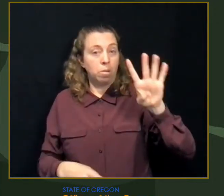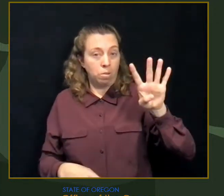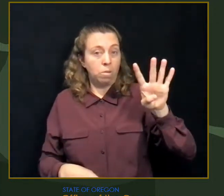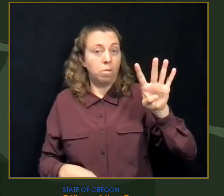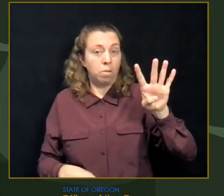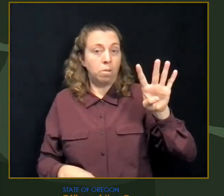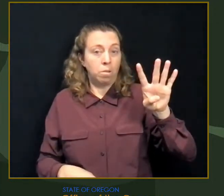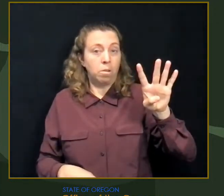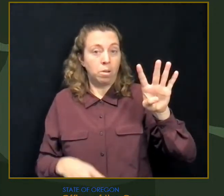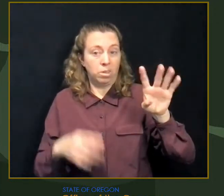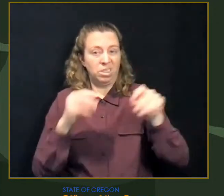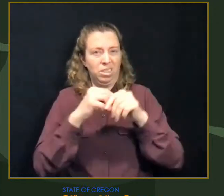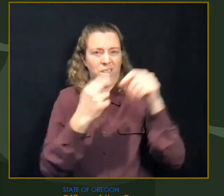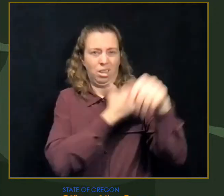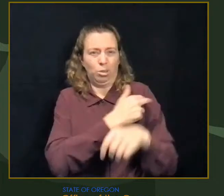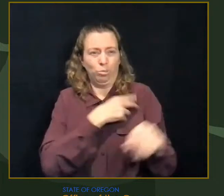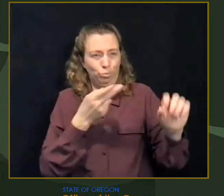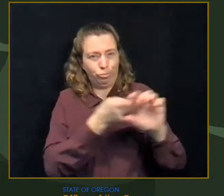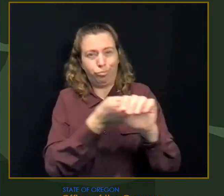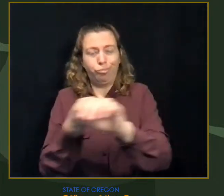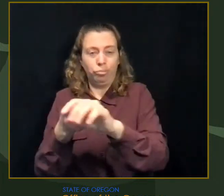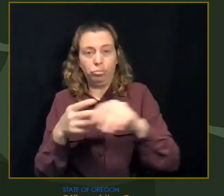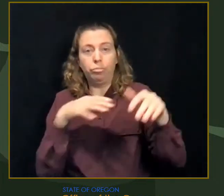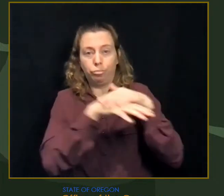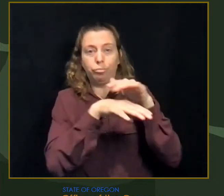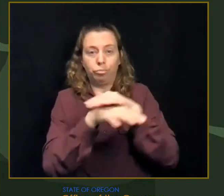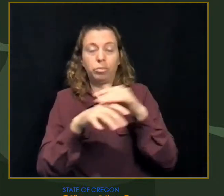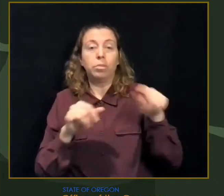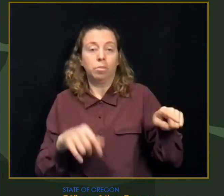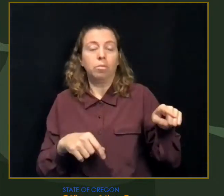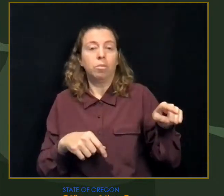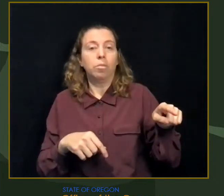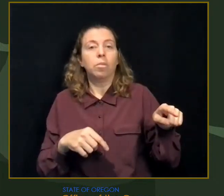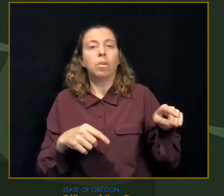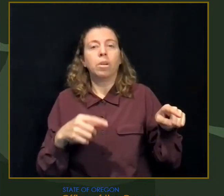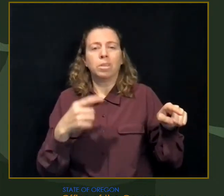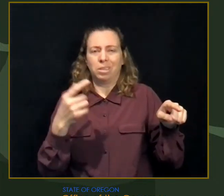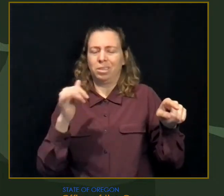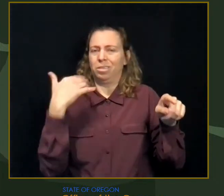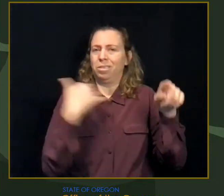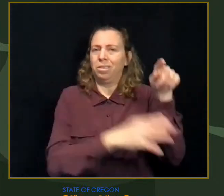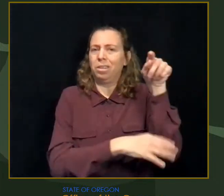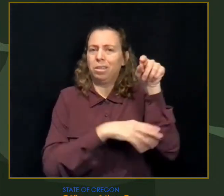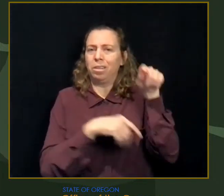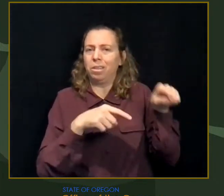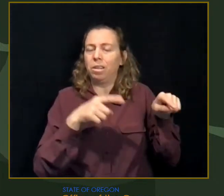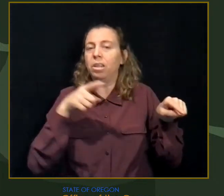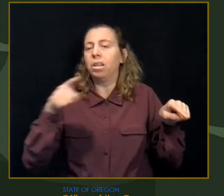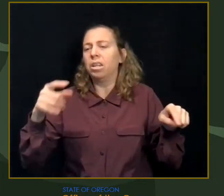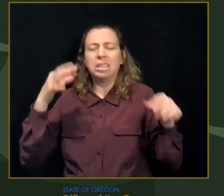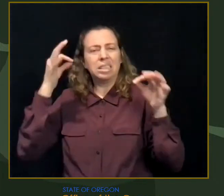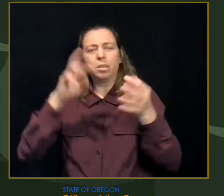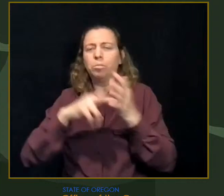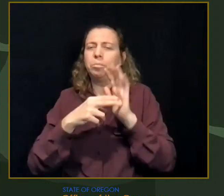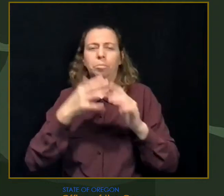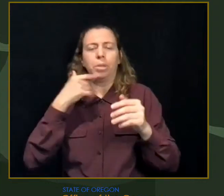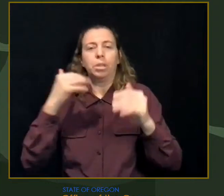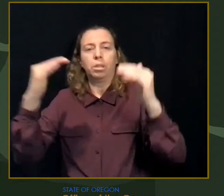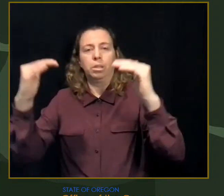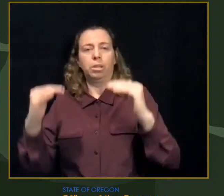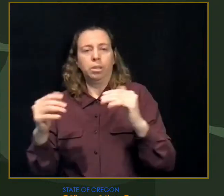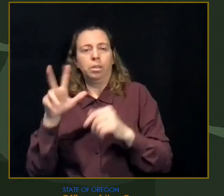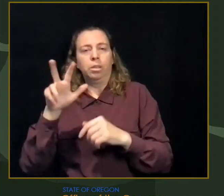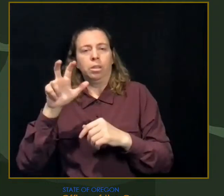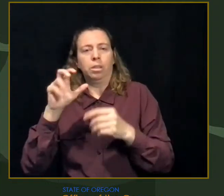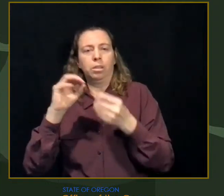peak. So we chose the 300 number because we looked that the increase week over week in the fall ranged from about